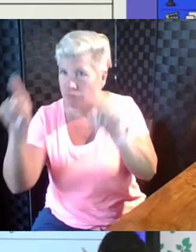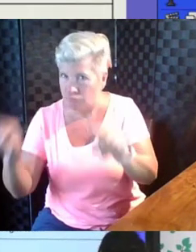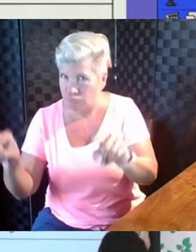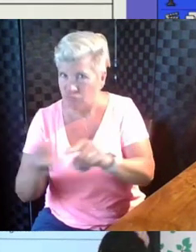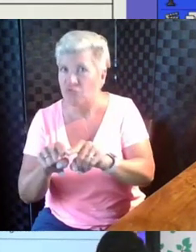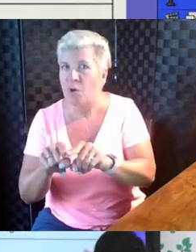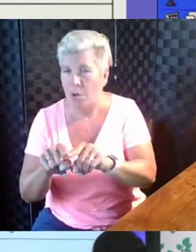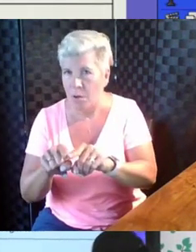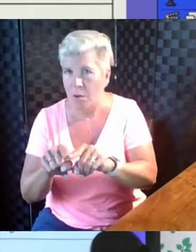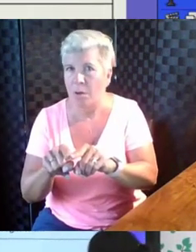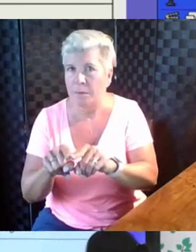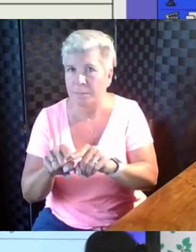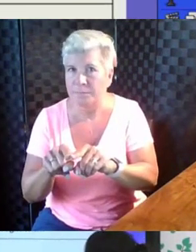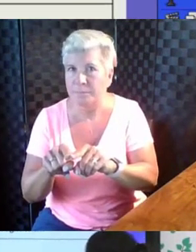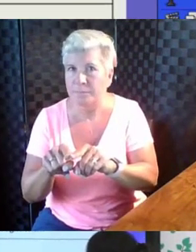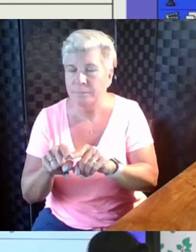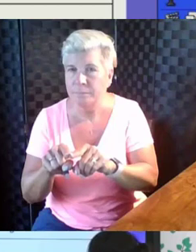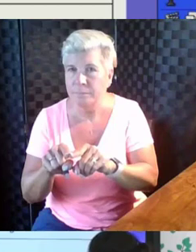and draw